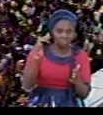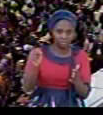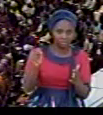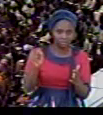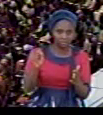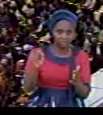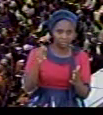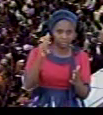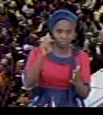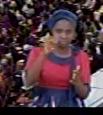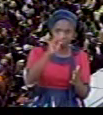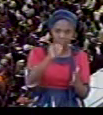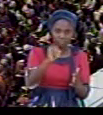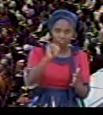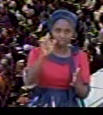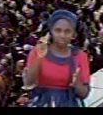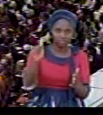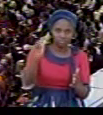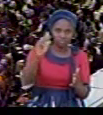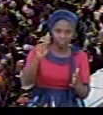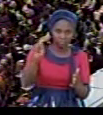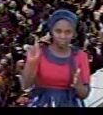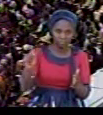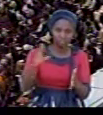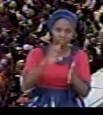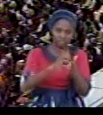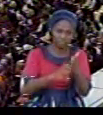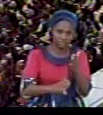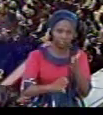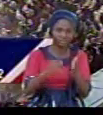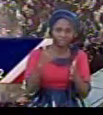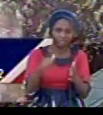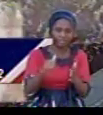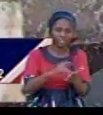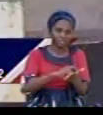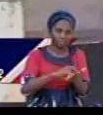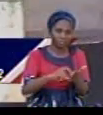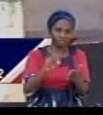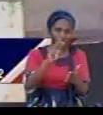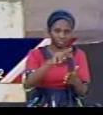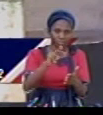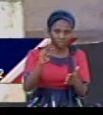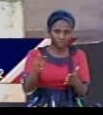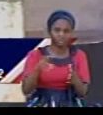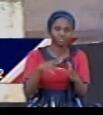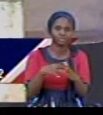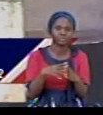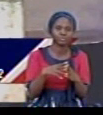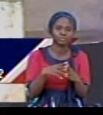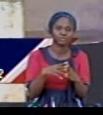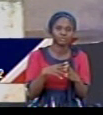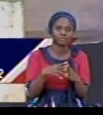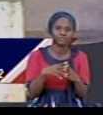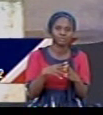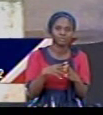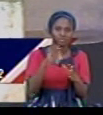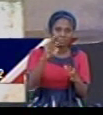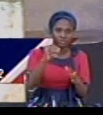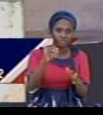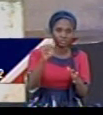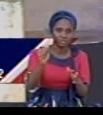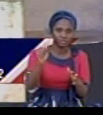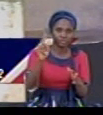10. And we're reading from verse 22. Matthew chapter 10. We're reading